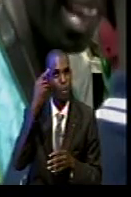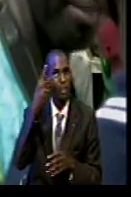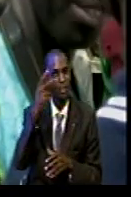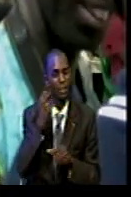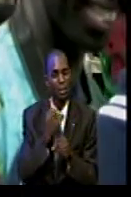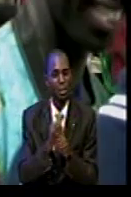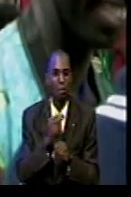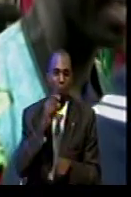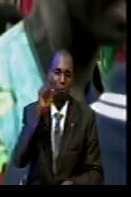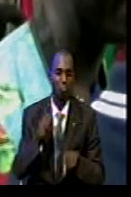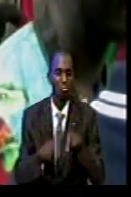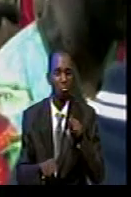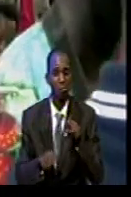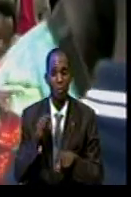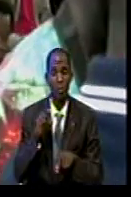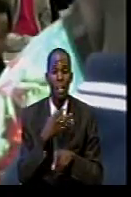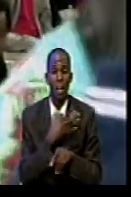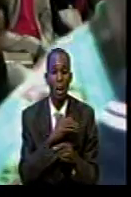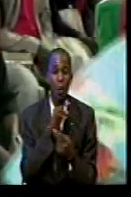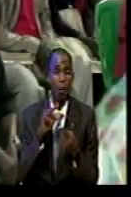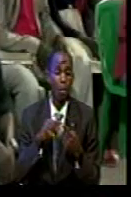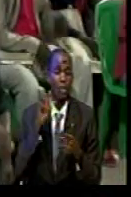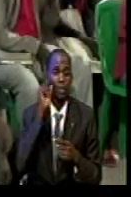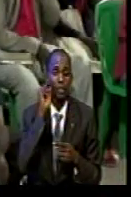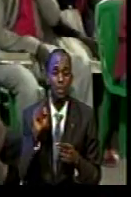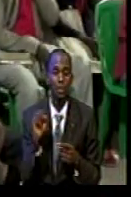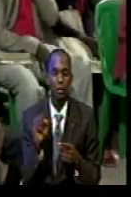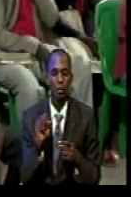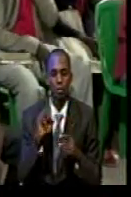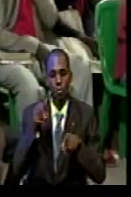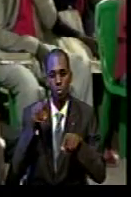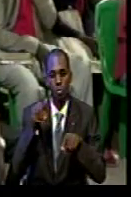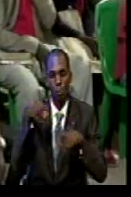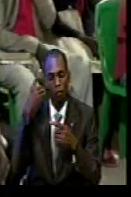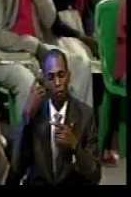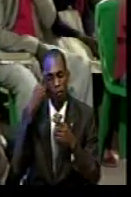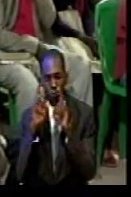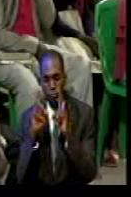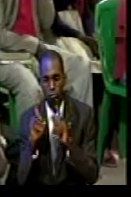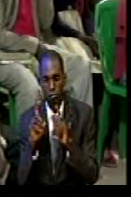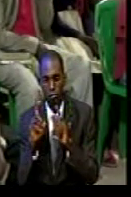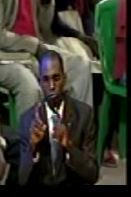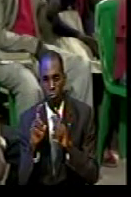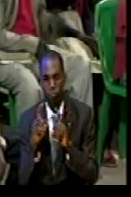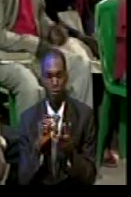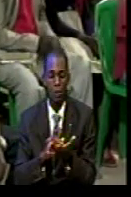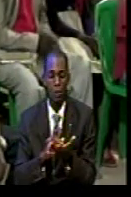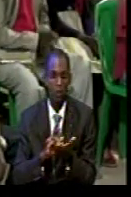having been for 2 years, a touch of God,